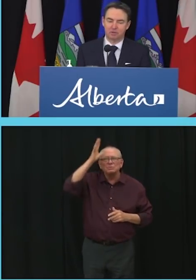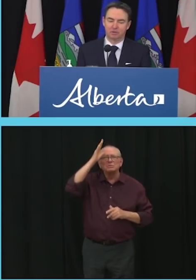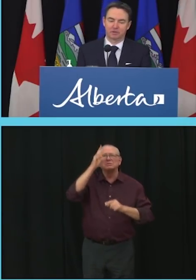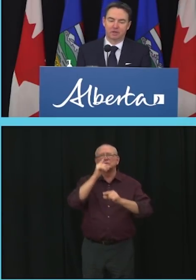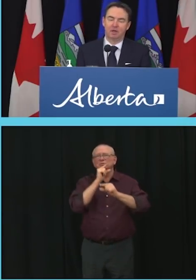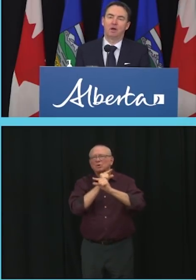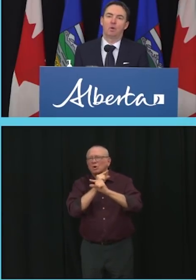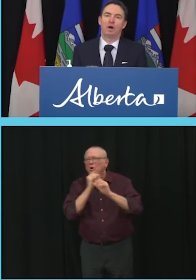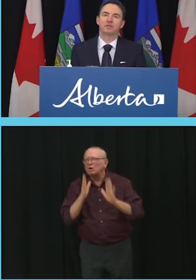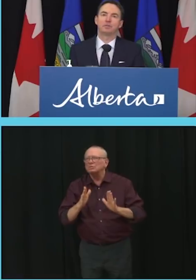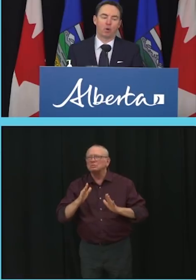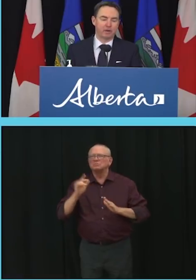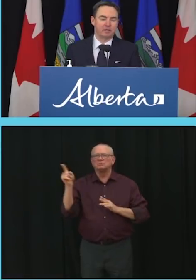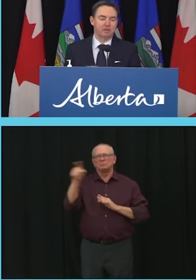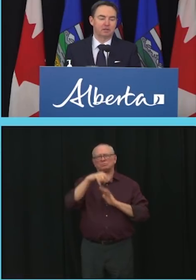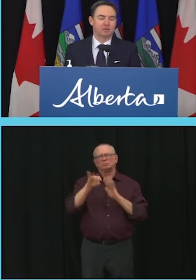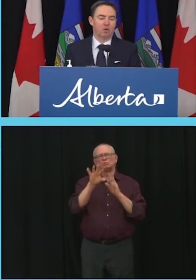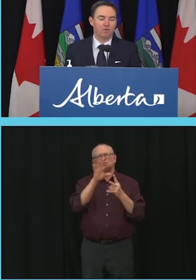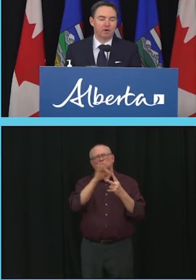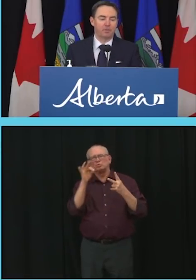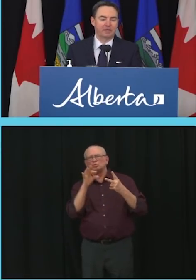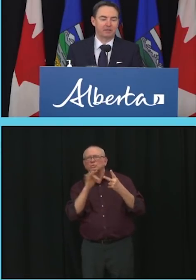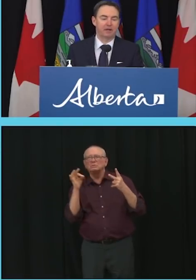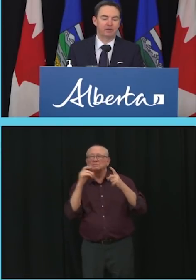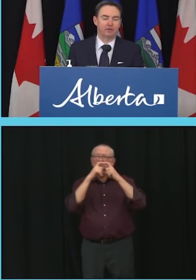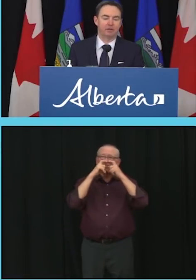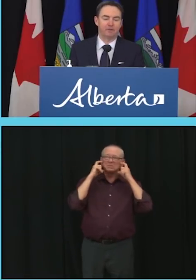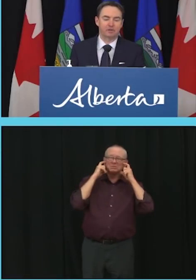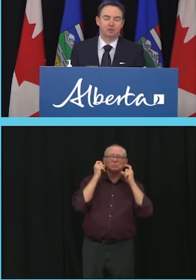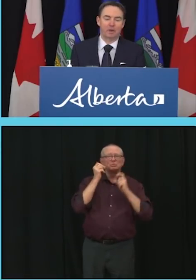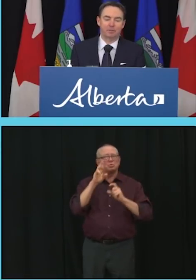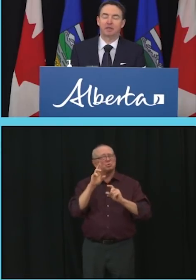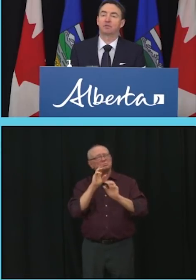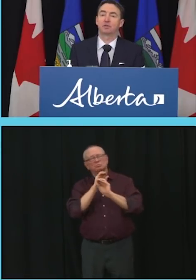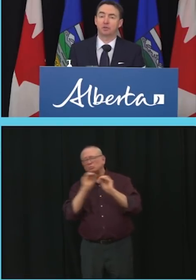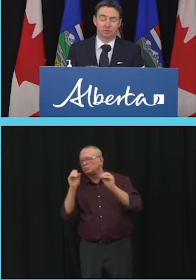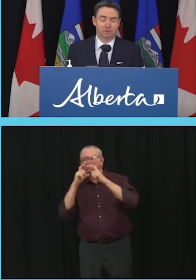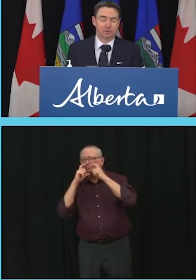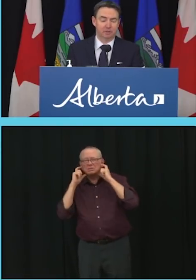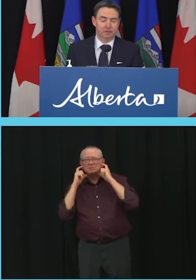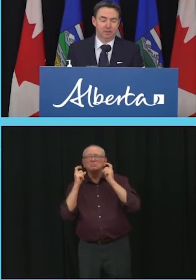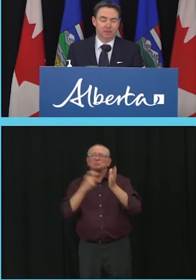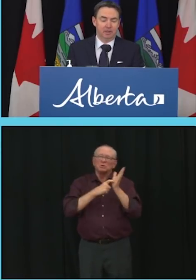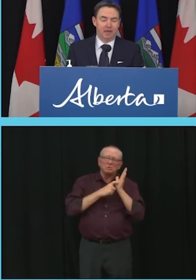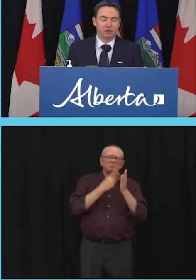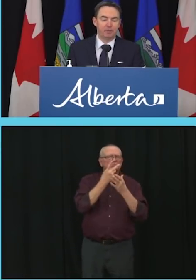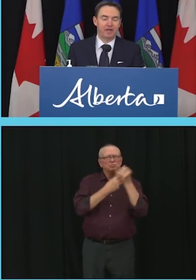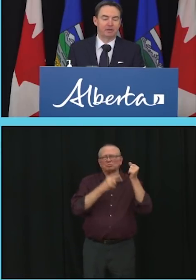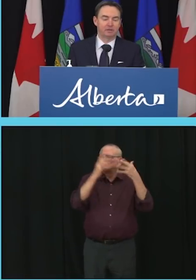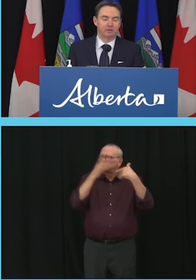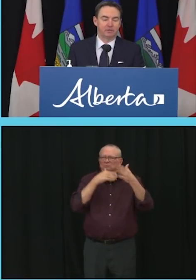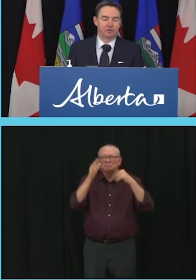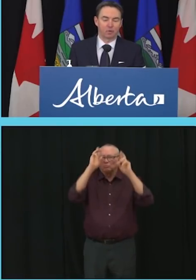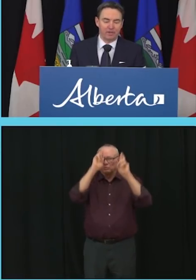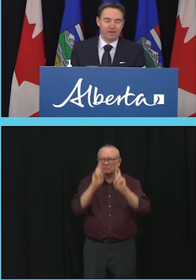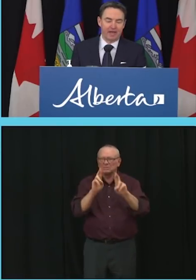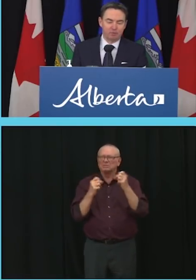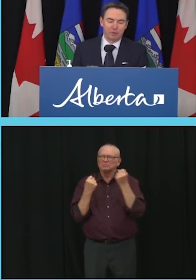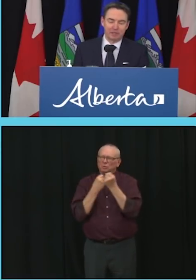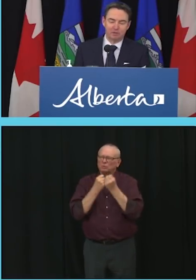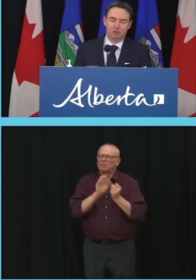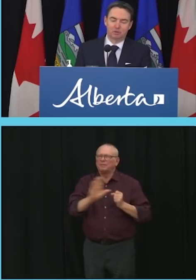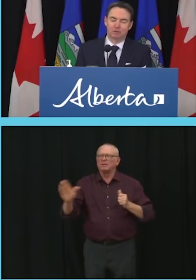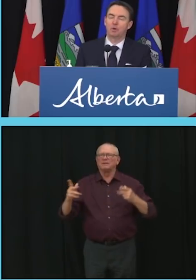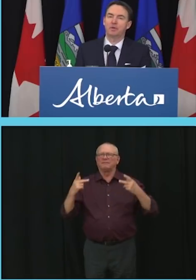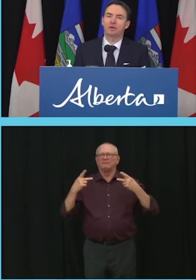transmission in schools while supporting overall mental health and physical well-being for students. And a reminder, there's one thing